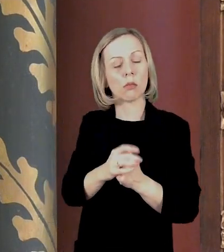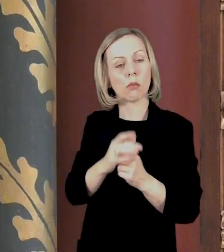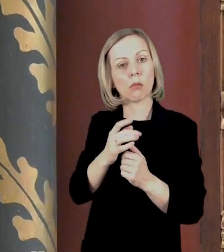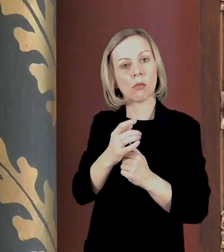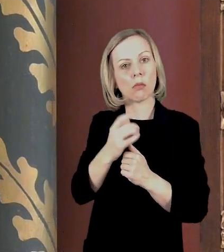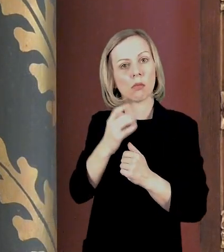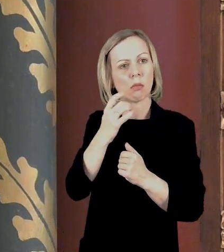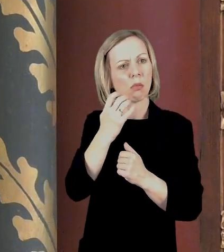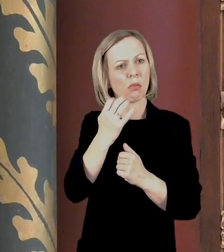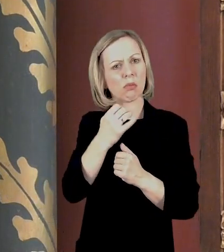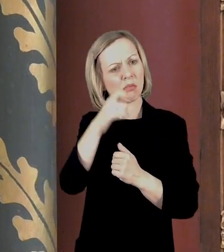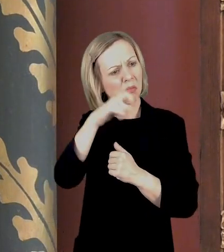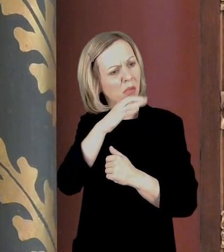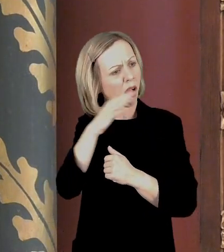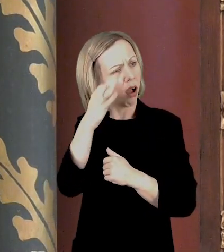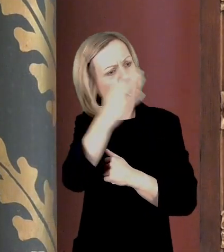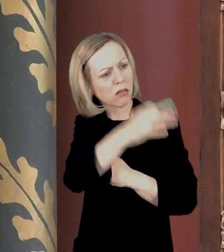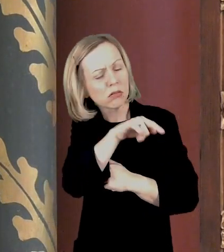history remember her?"